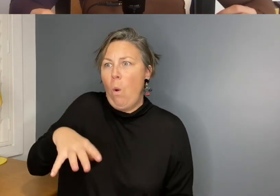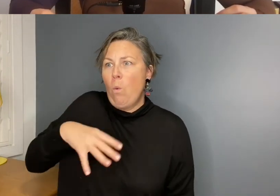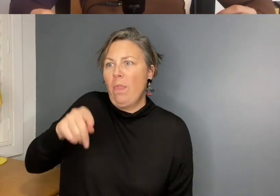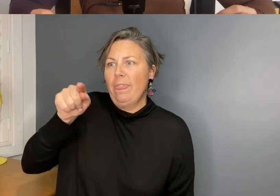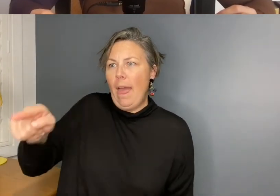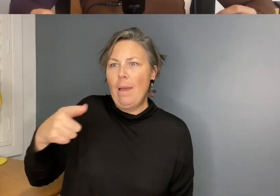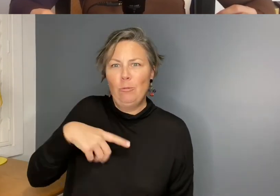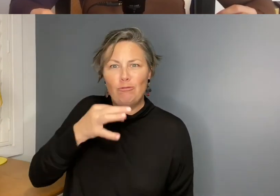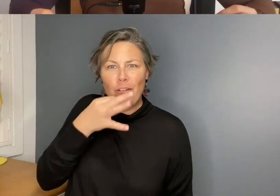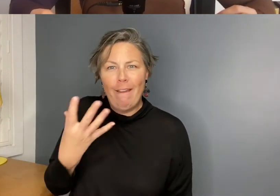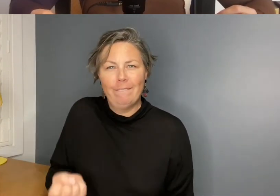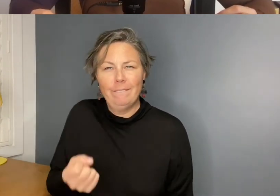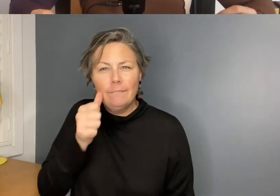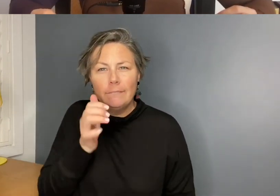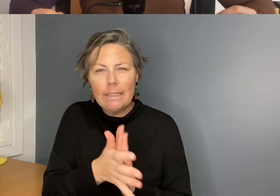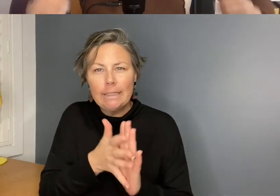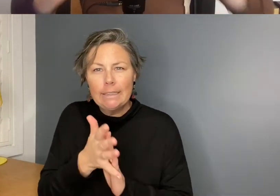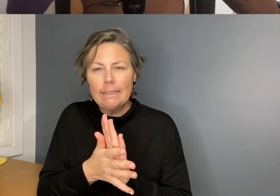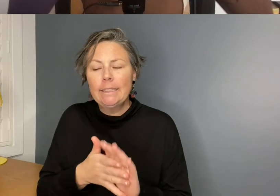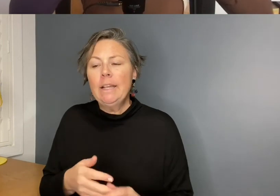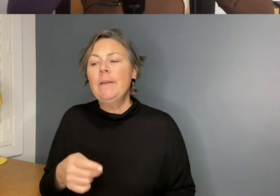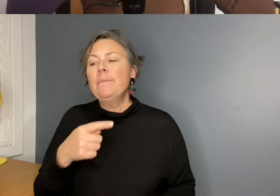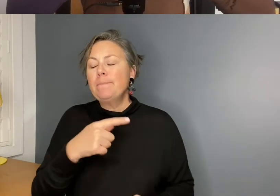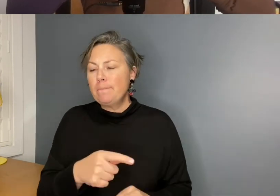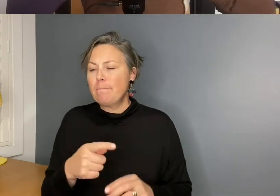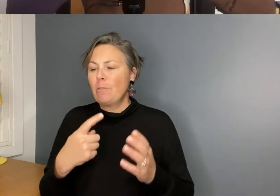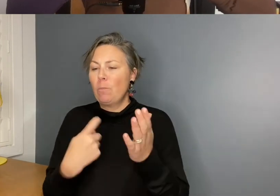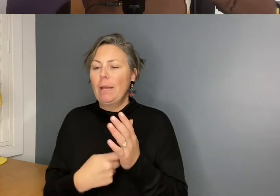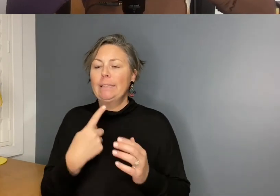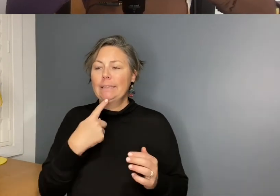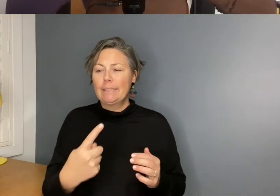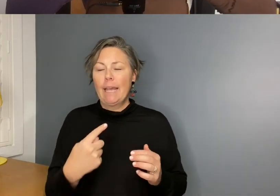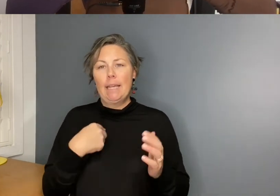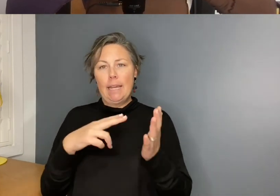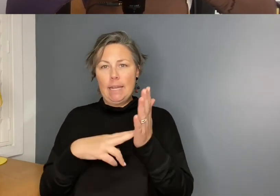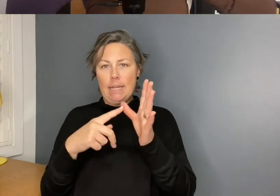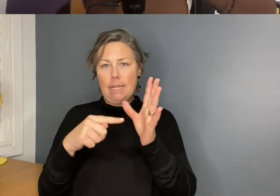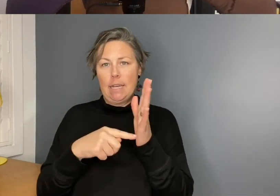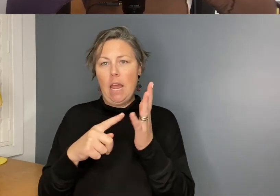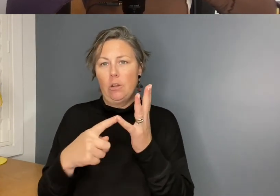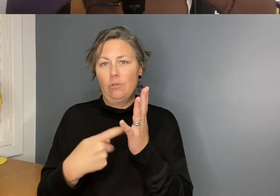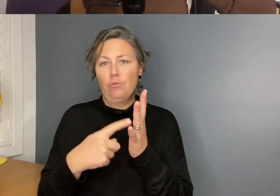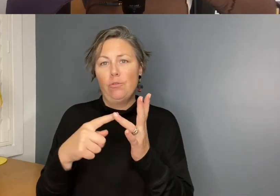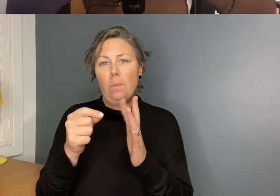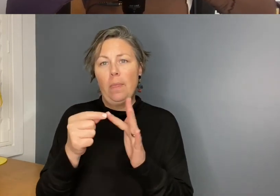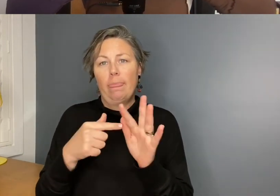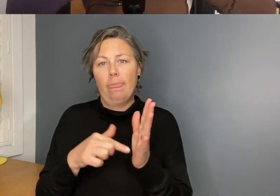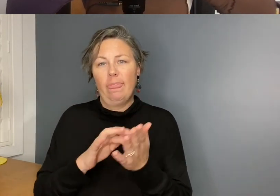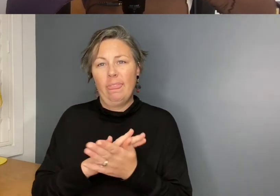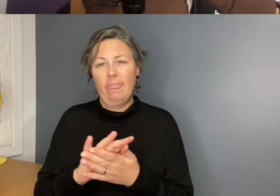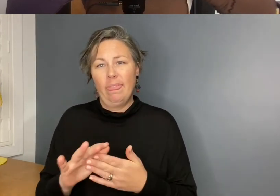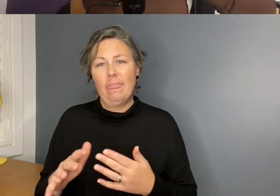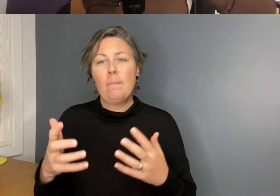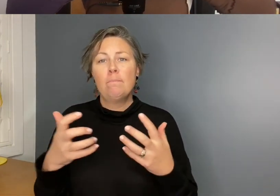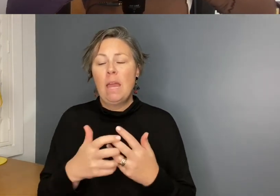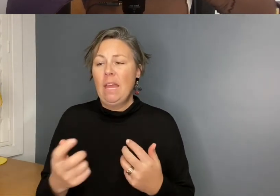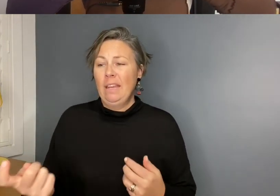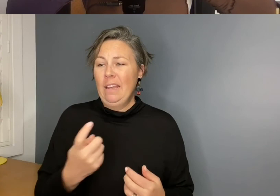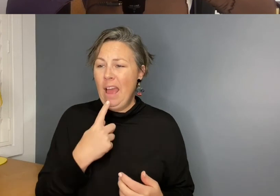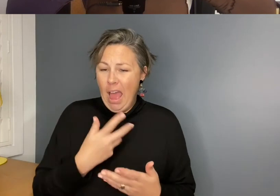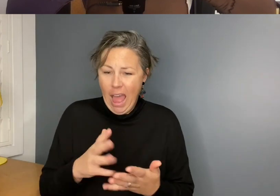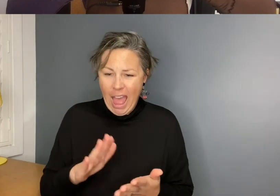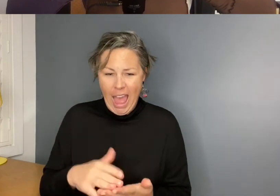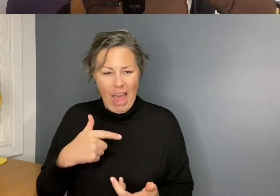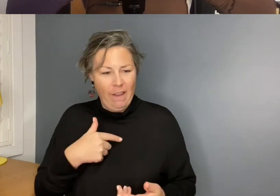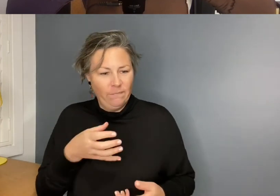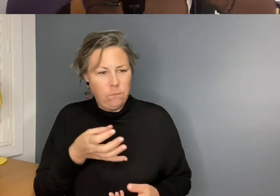so many parents who would come in and say, well, how do I make my child eat all these healthy foods? And I would just